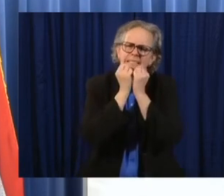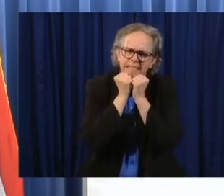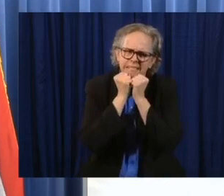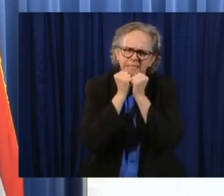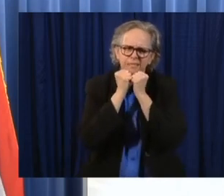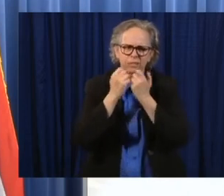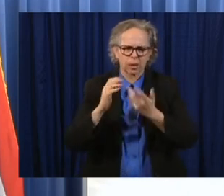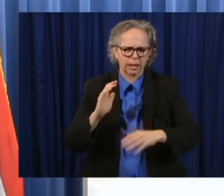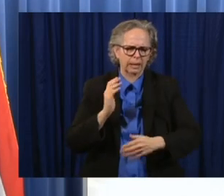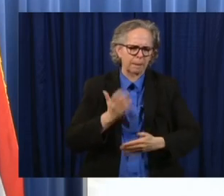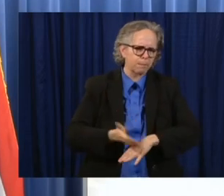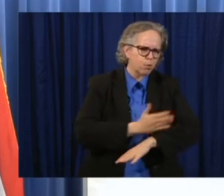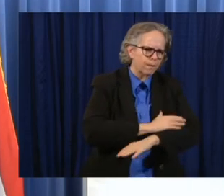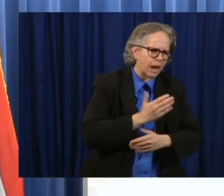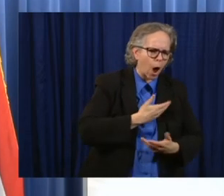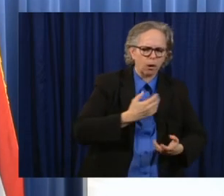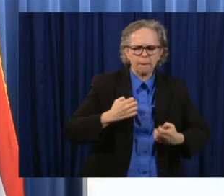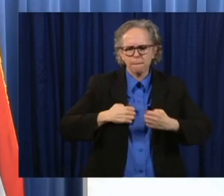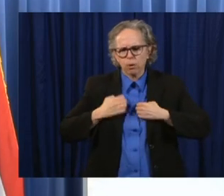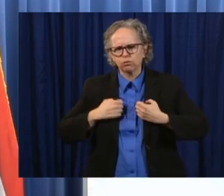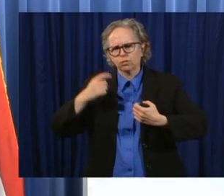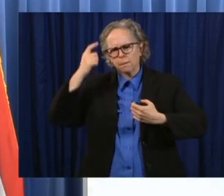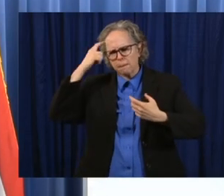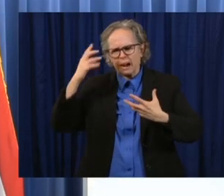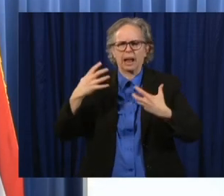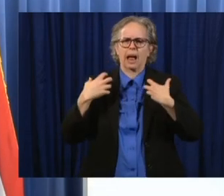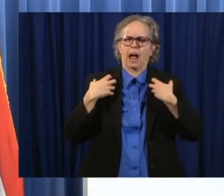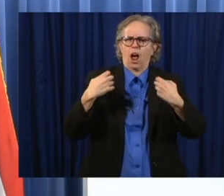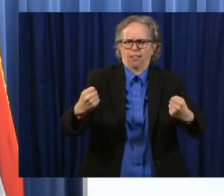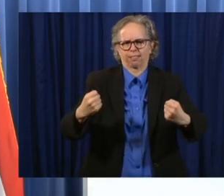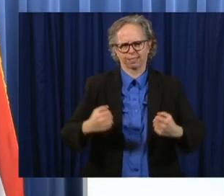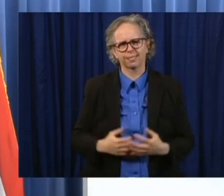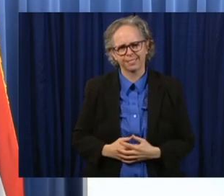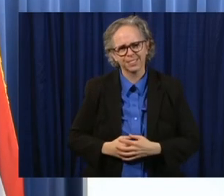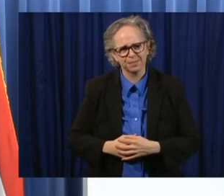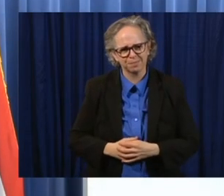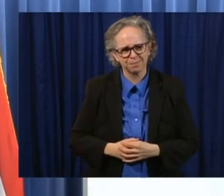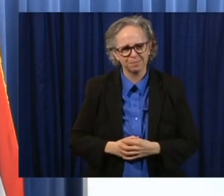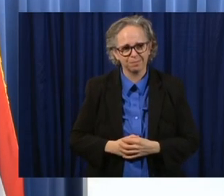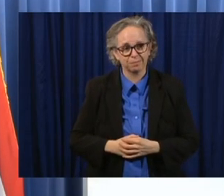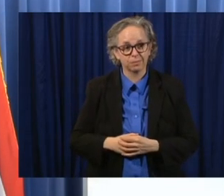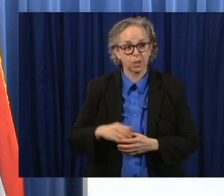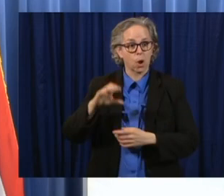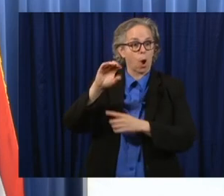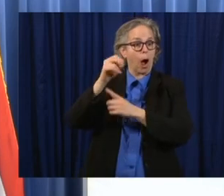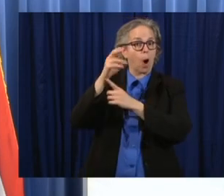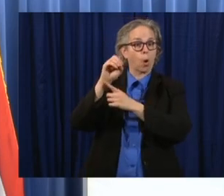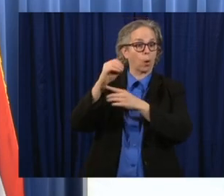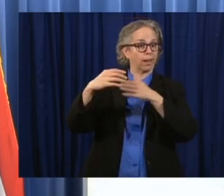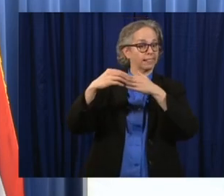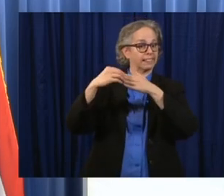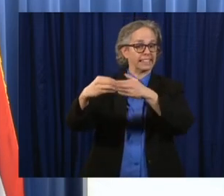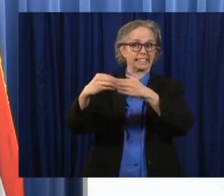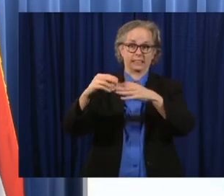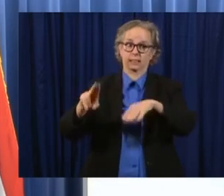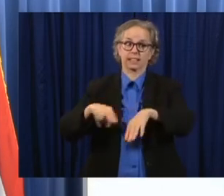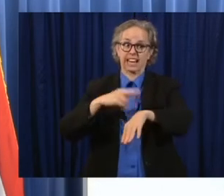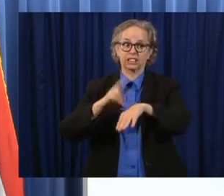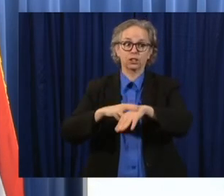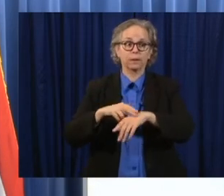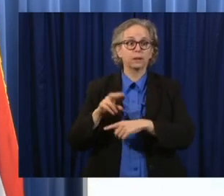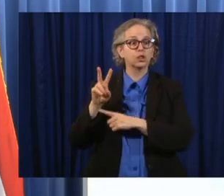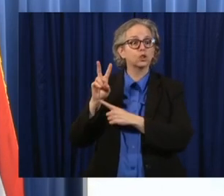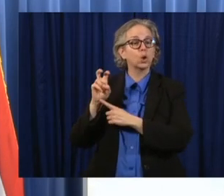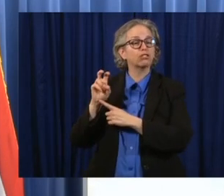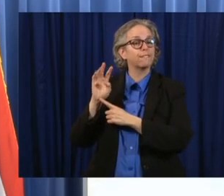as well. Ohio leads the nation with 242 cities, villages, and townships that